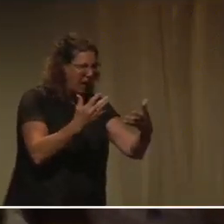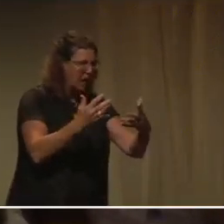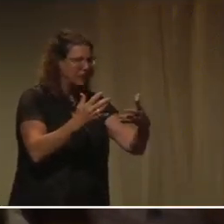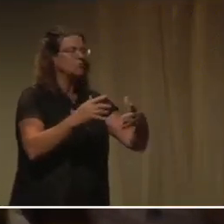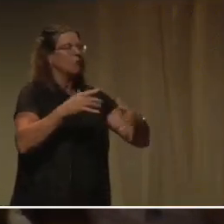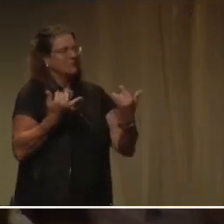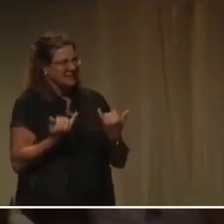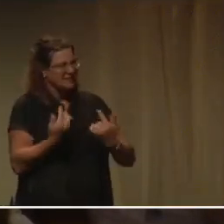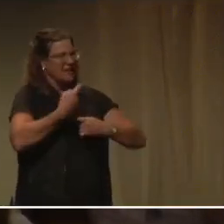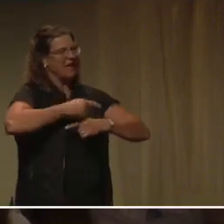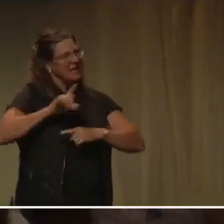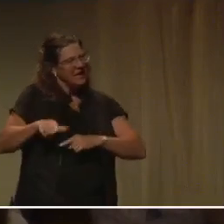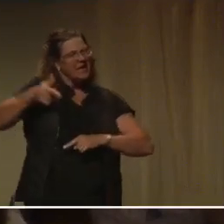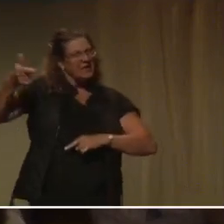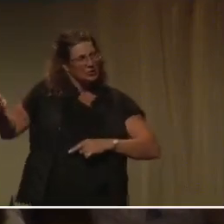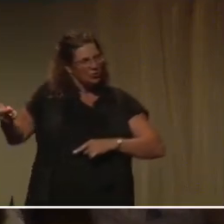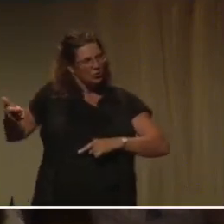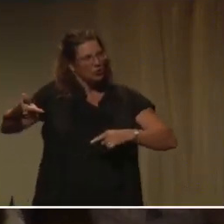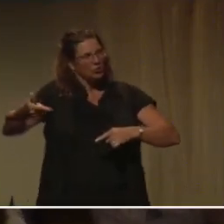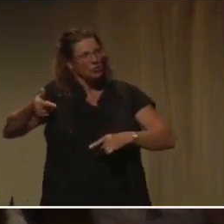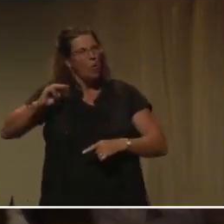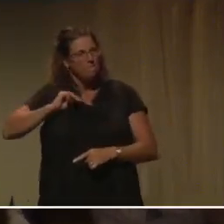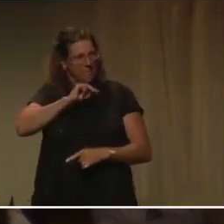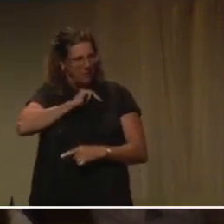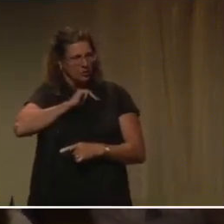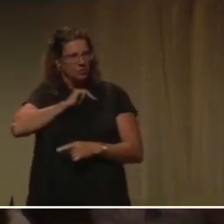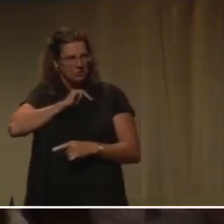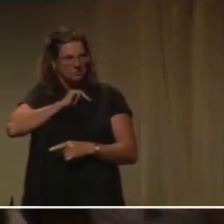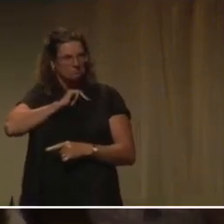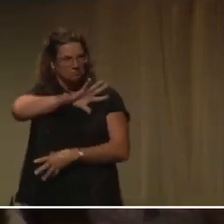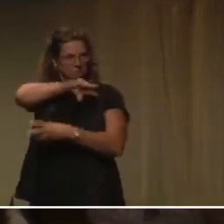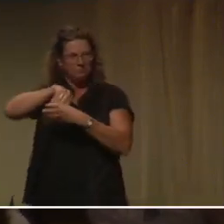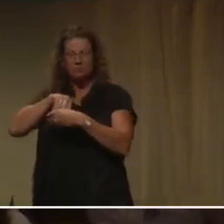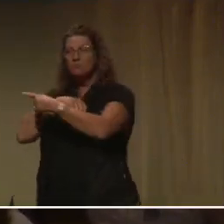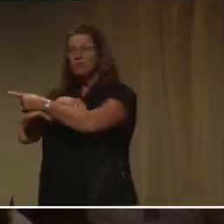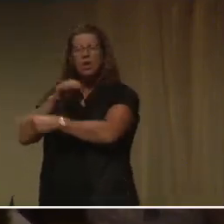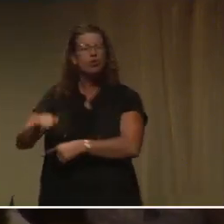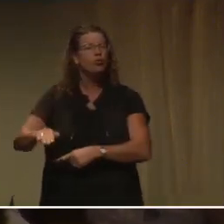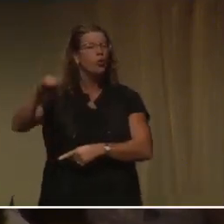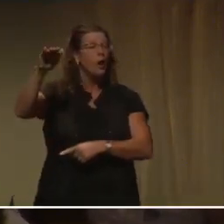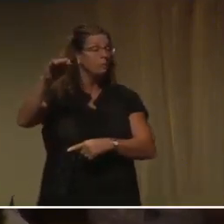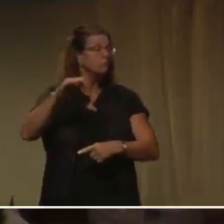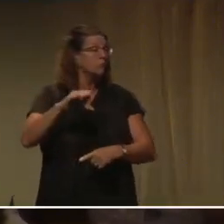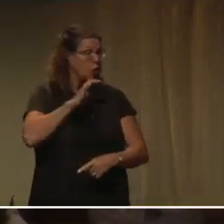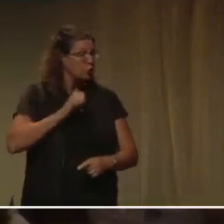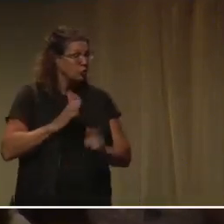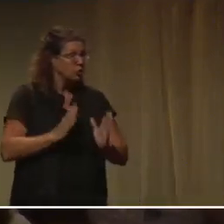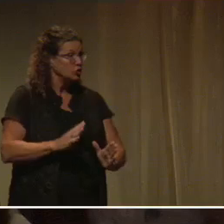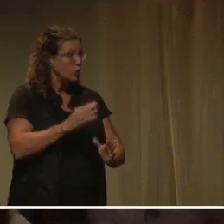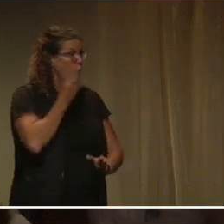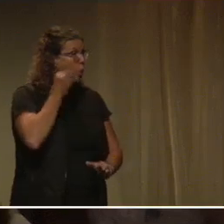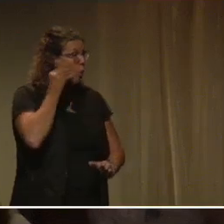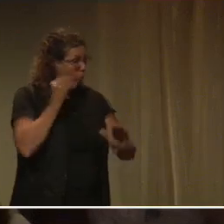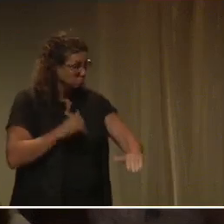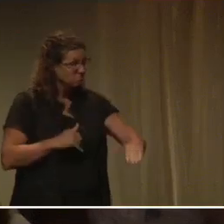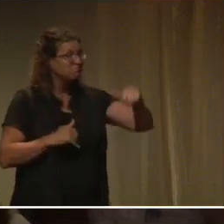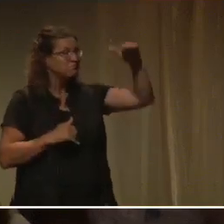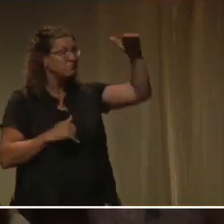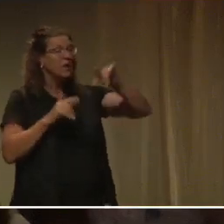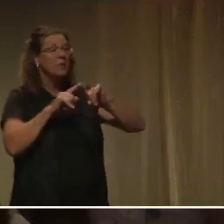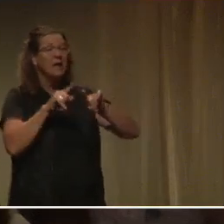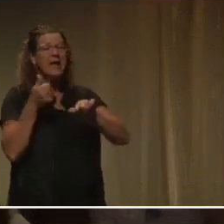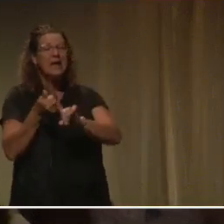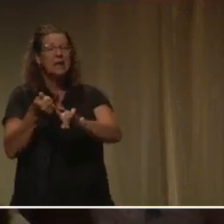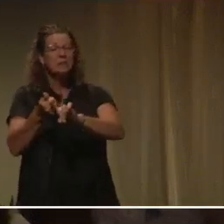is a guy who grew up in a Christian home, but after being baptized at Wesley Acres